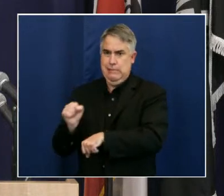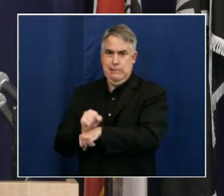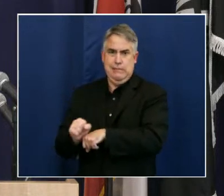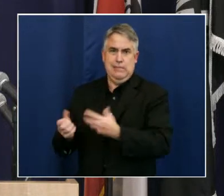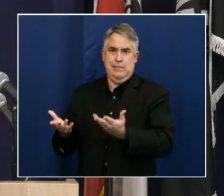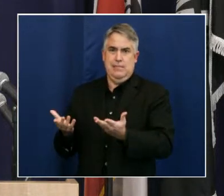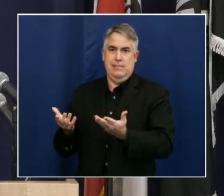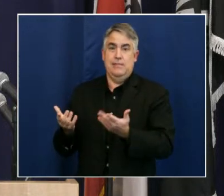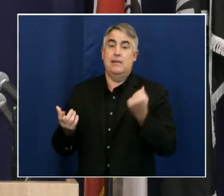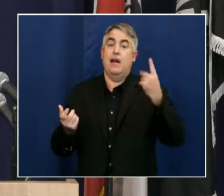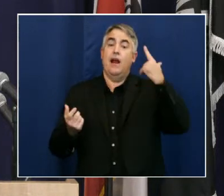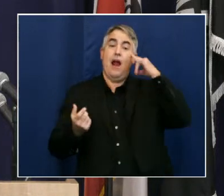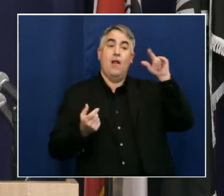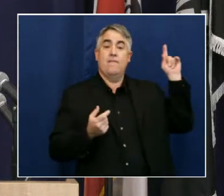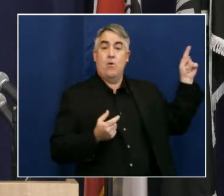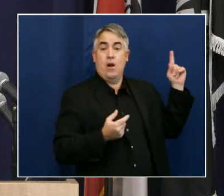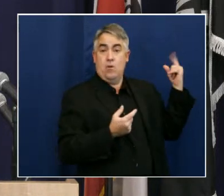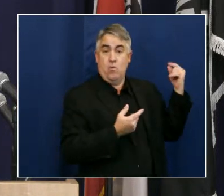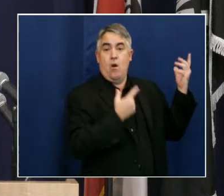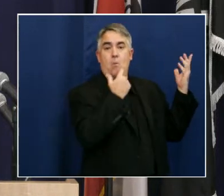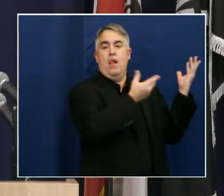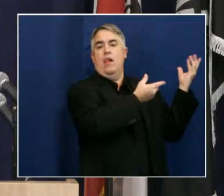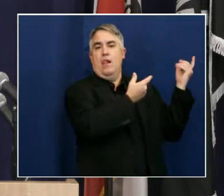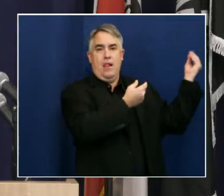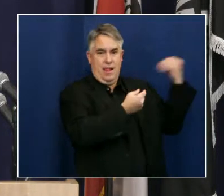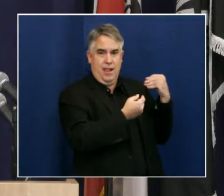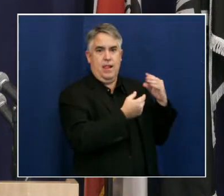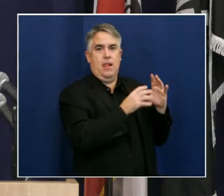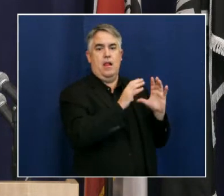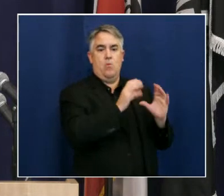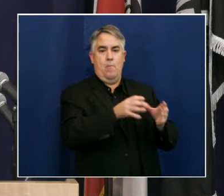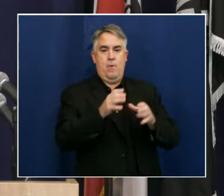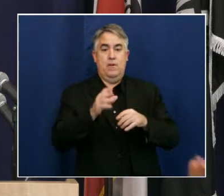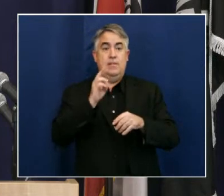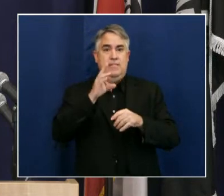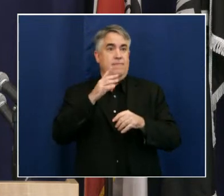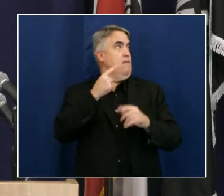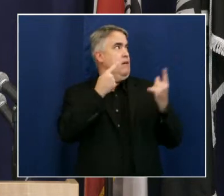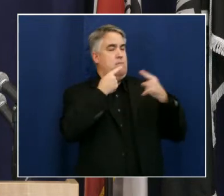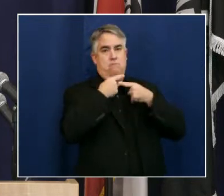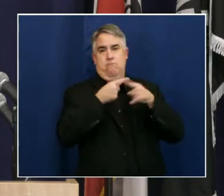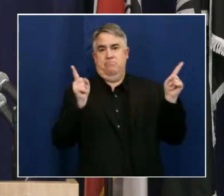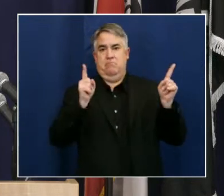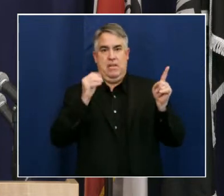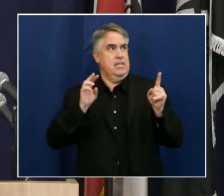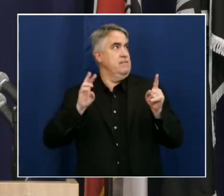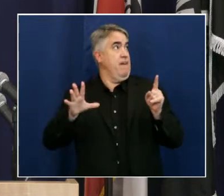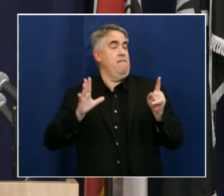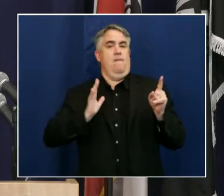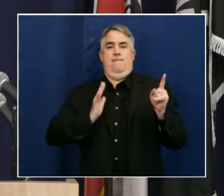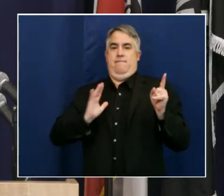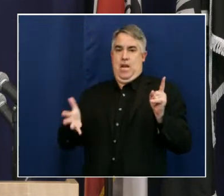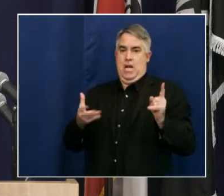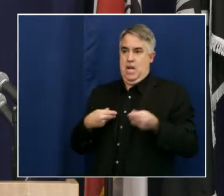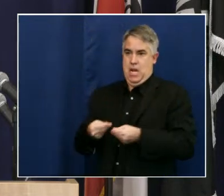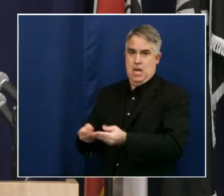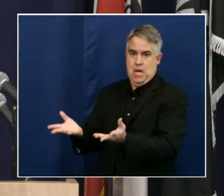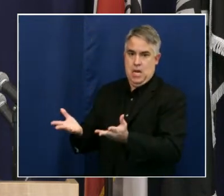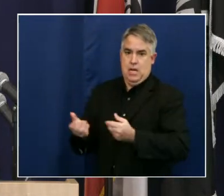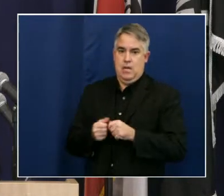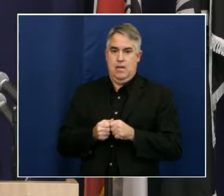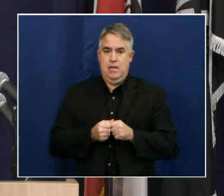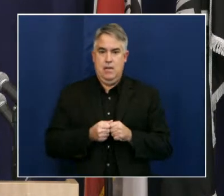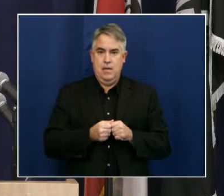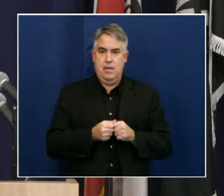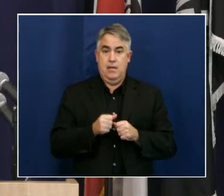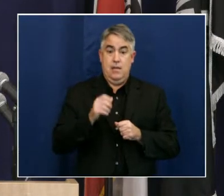There are approximately 500,000 San Diegans that are 65 and older. If you add those 2